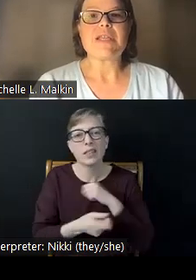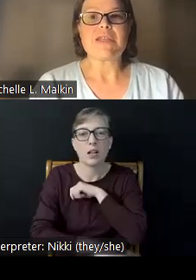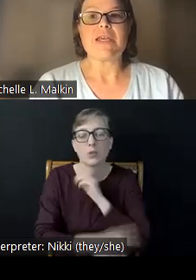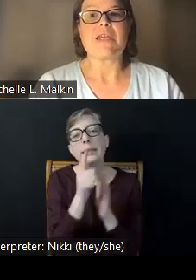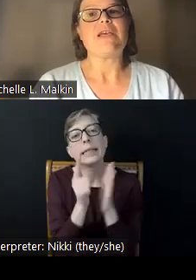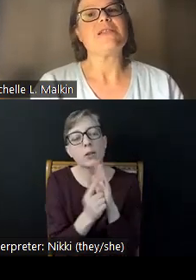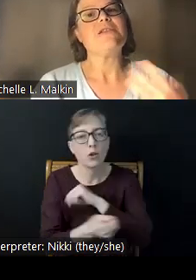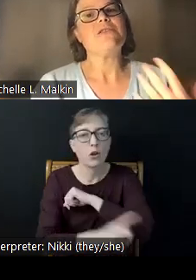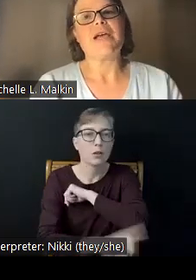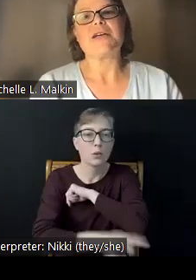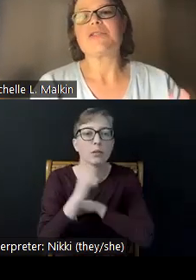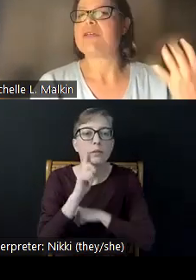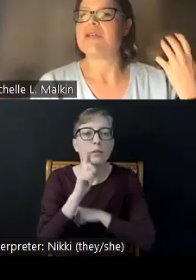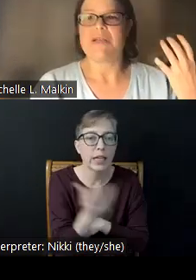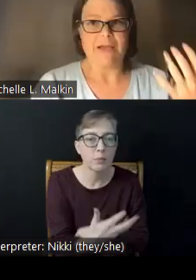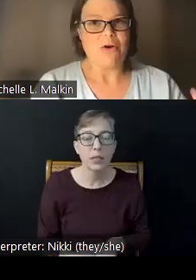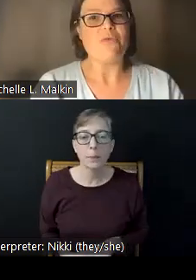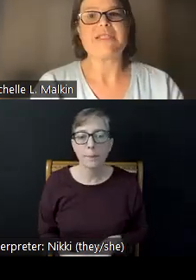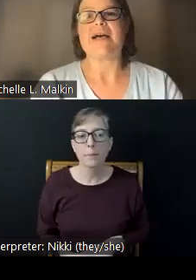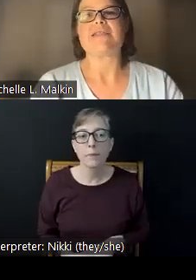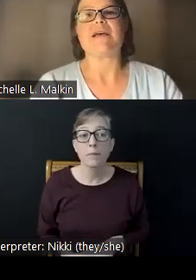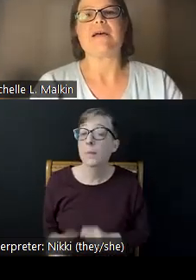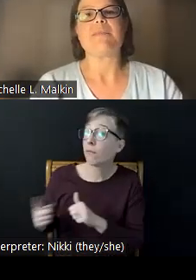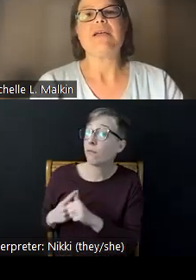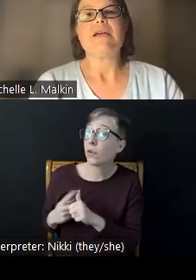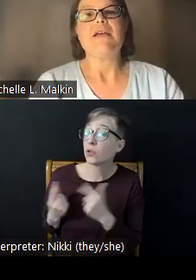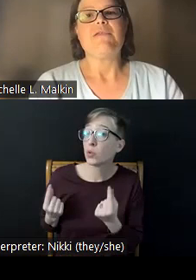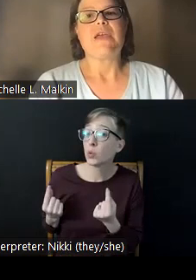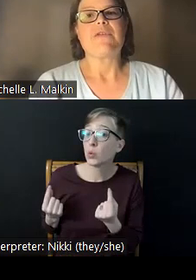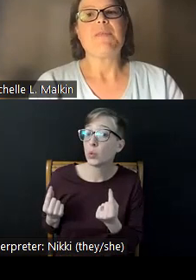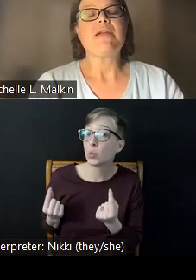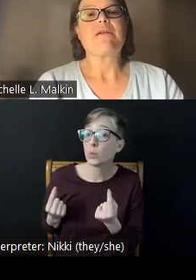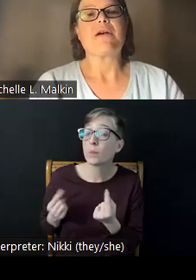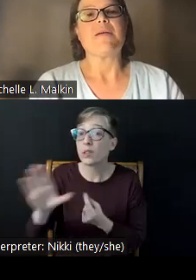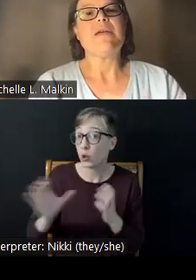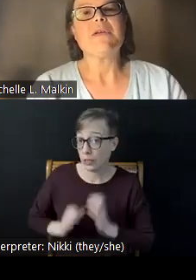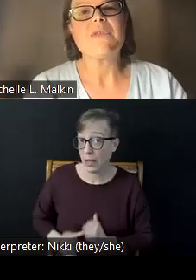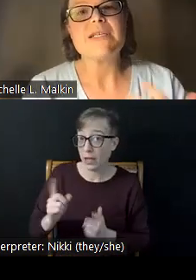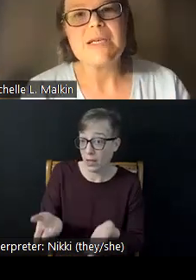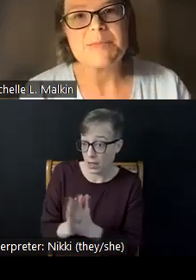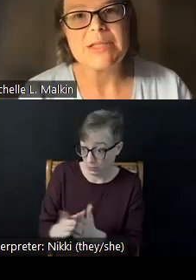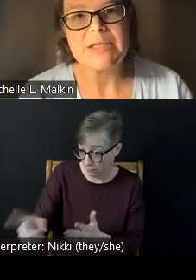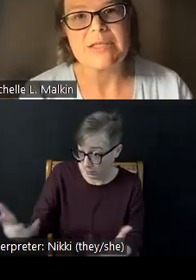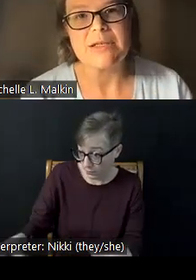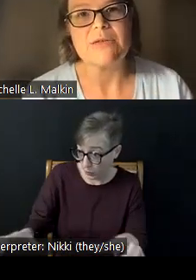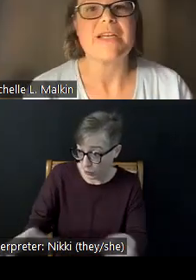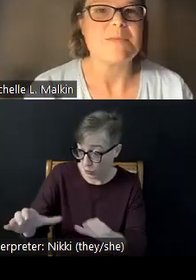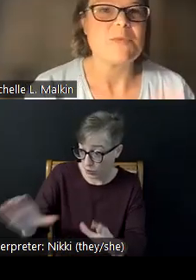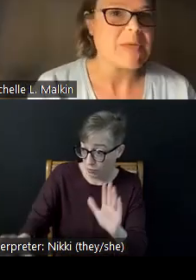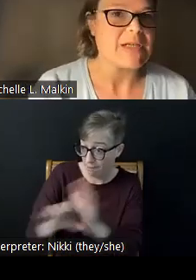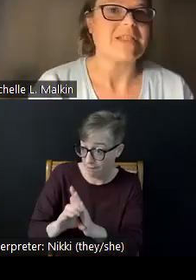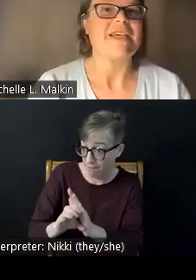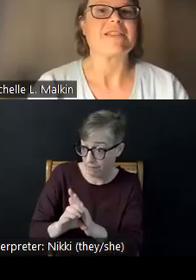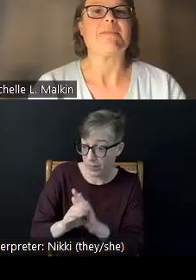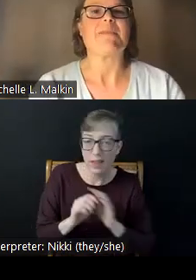first thing is that you should actually always ask them if they've committed a crime, even if the assessment doesn't include that